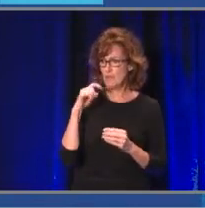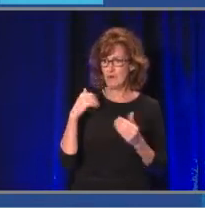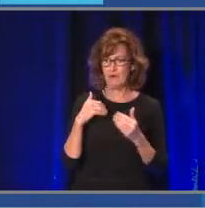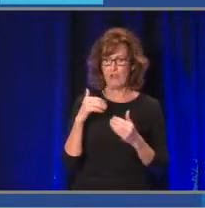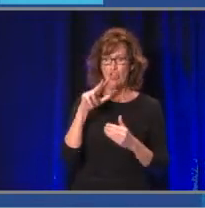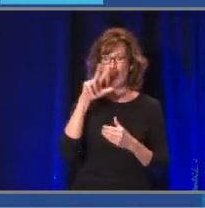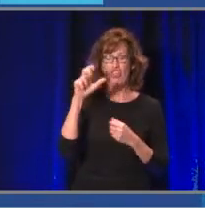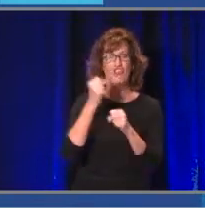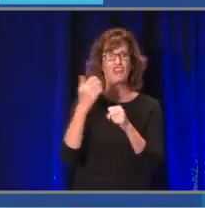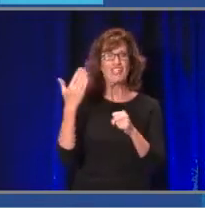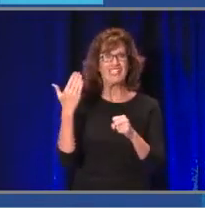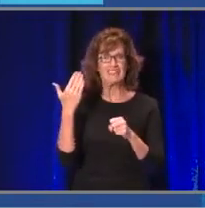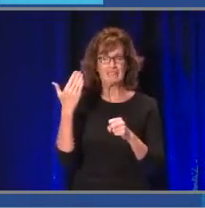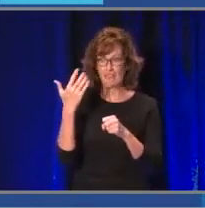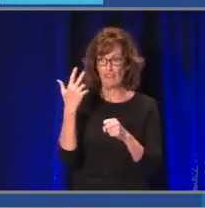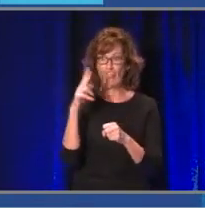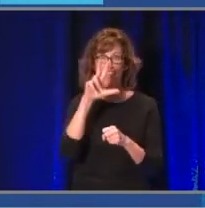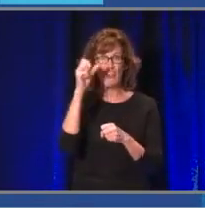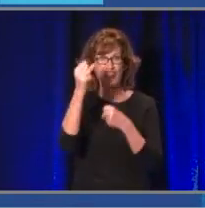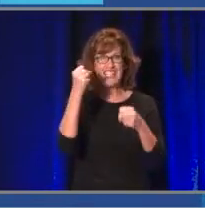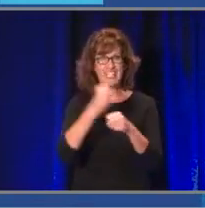far as their function,